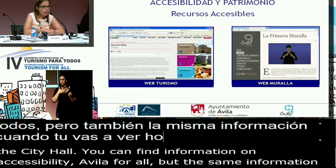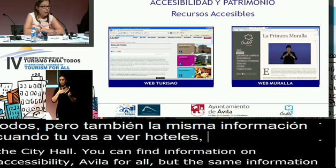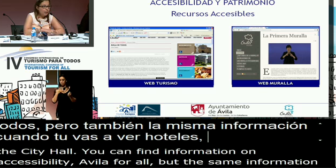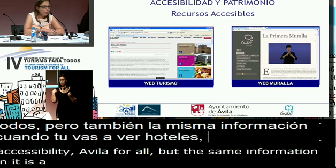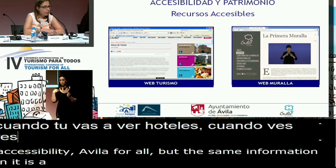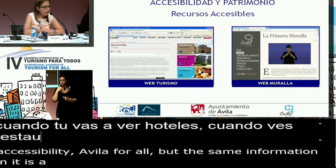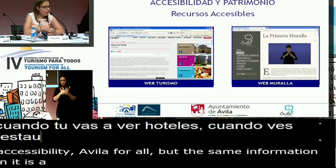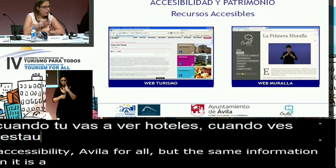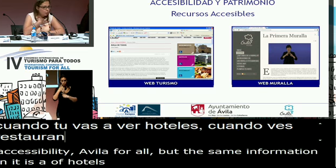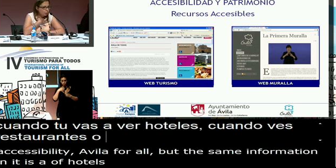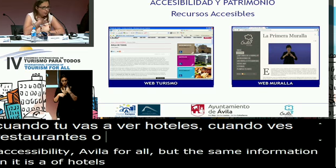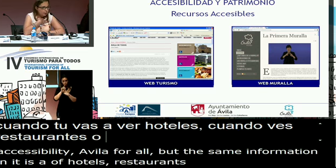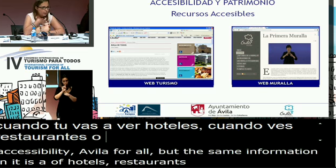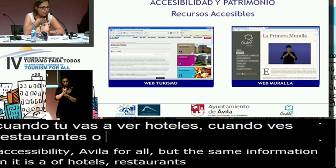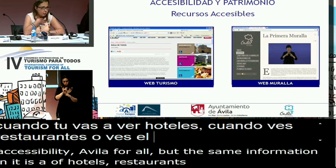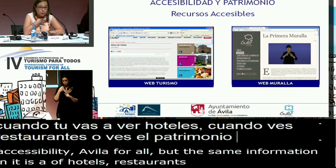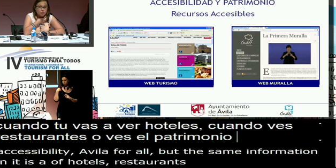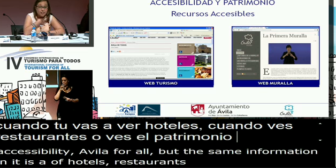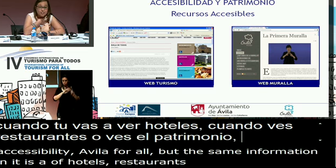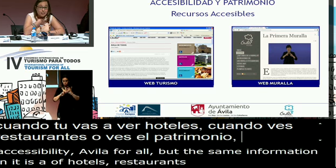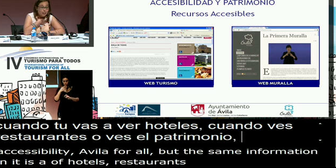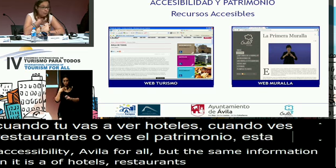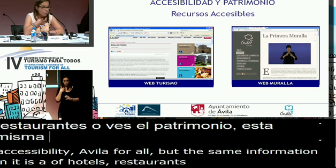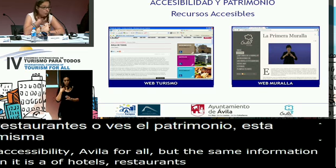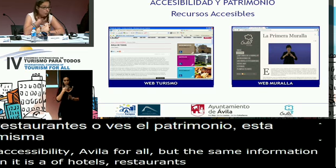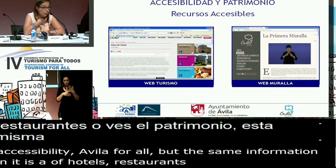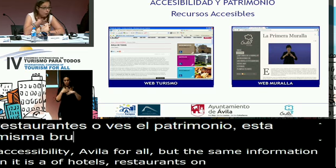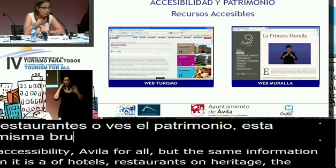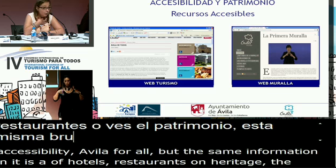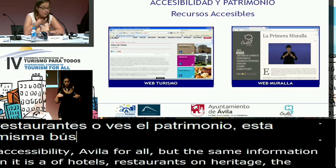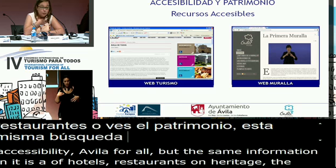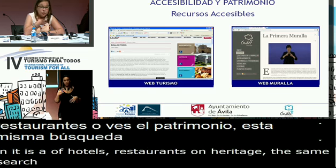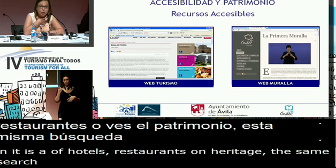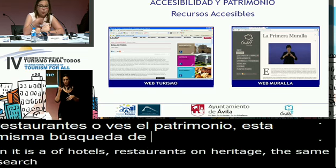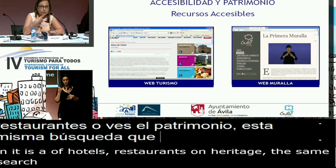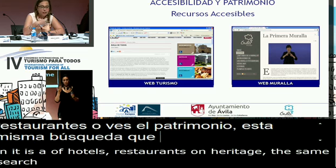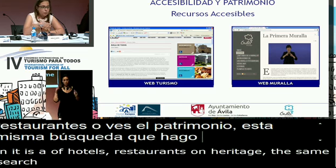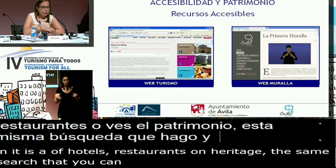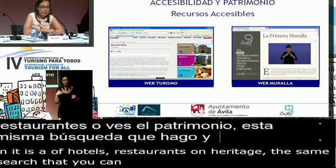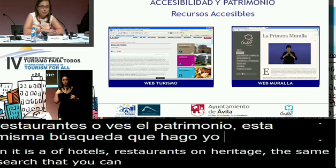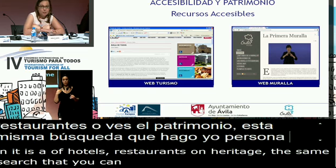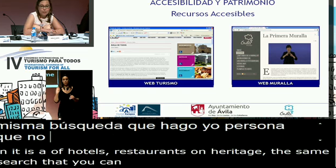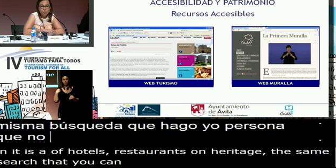on heritage, the same search that you can carry out personally,